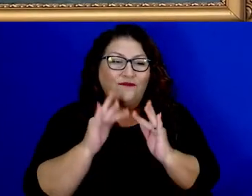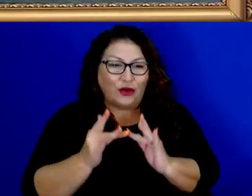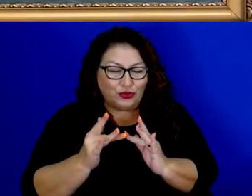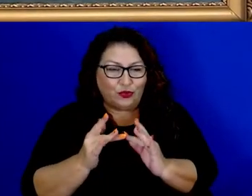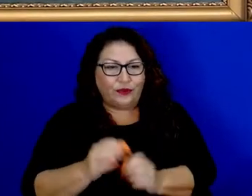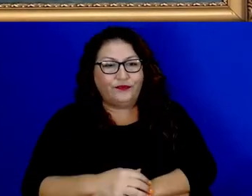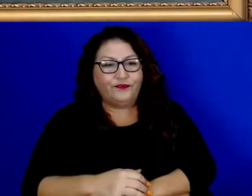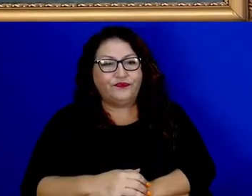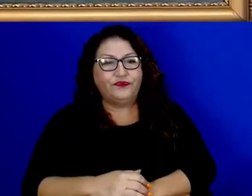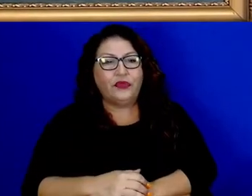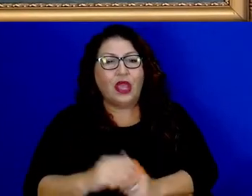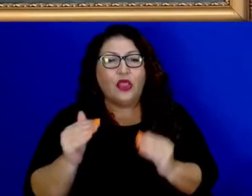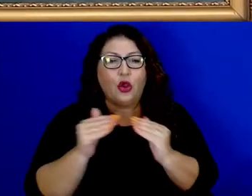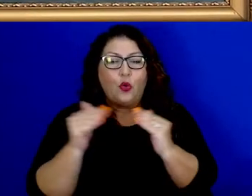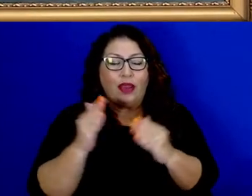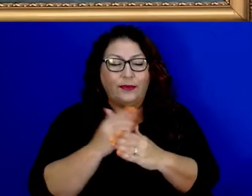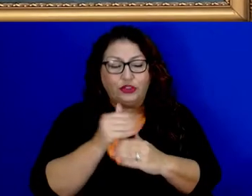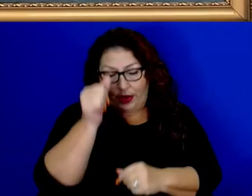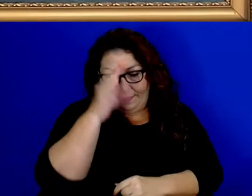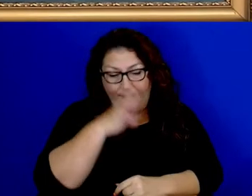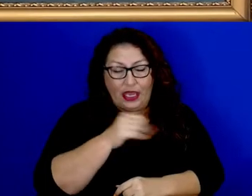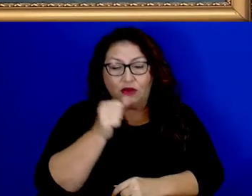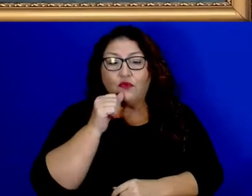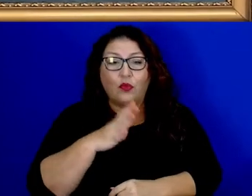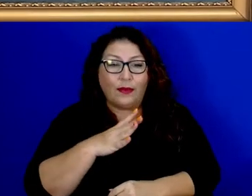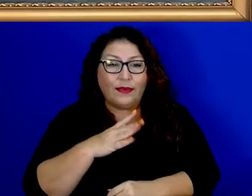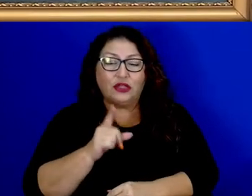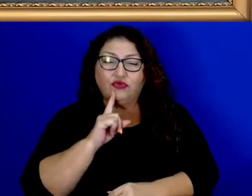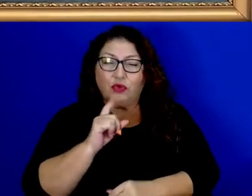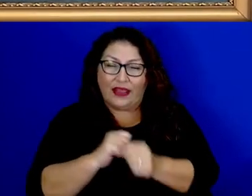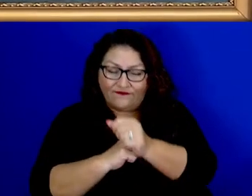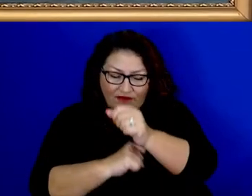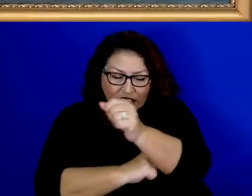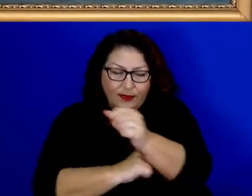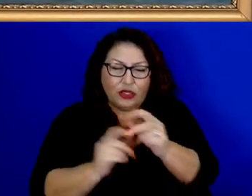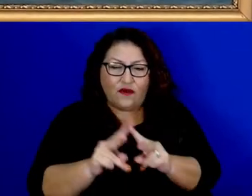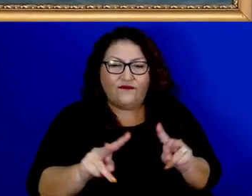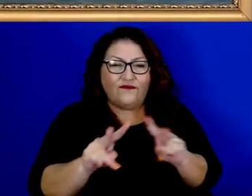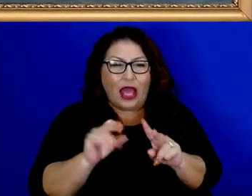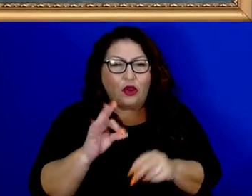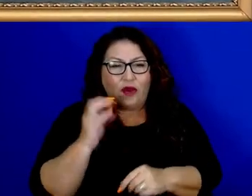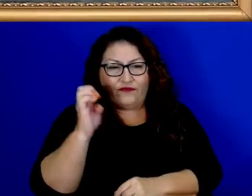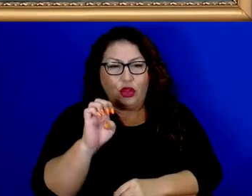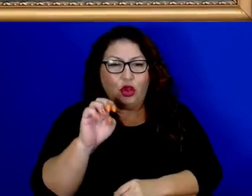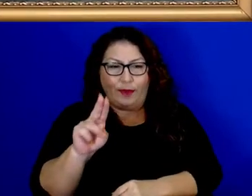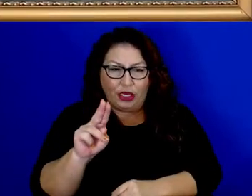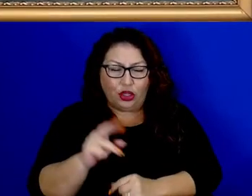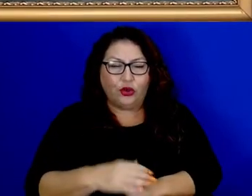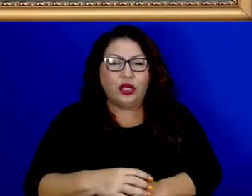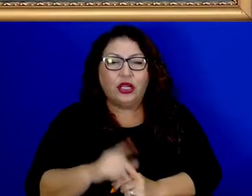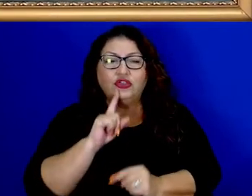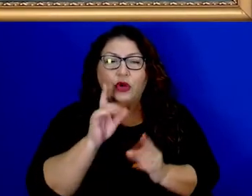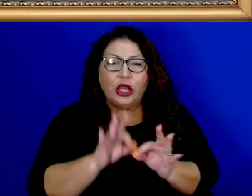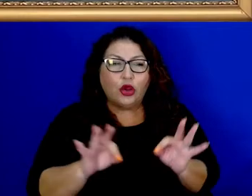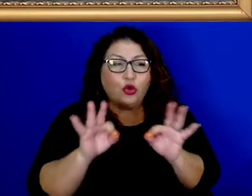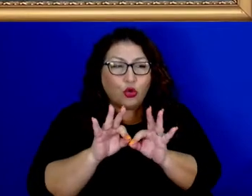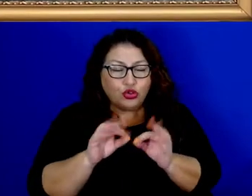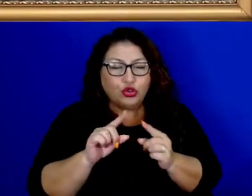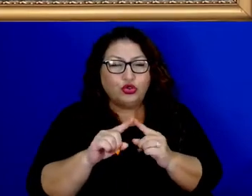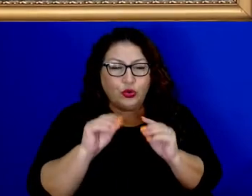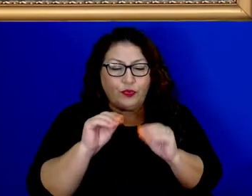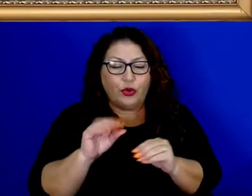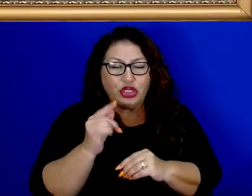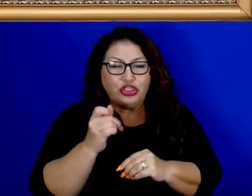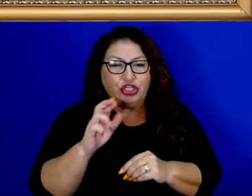between women and men is a fundamental value of the European Union. It is crucial to put gender equality at the heart of